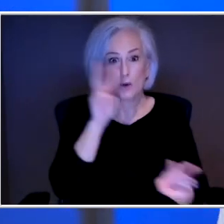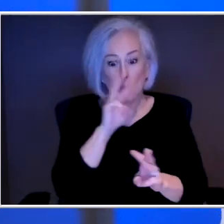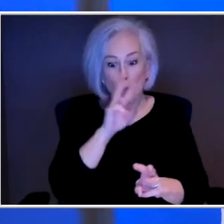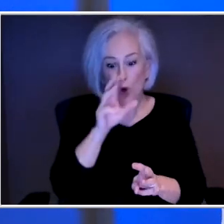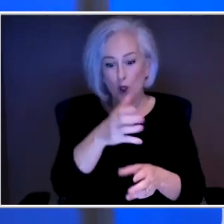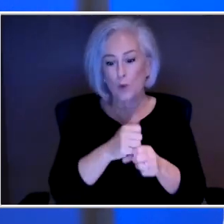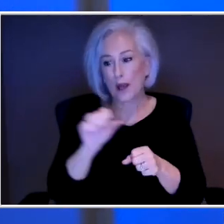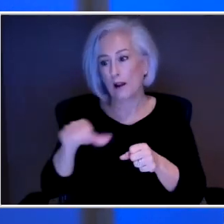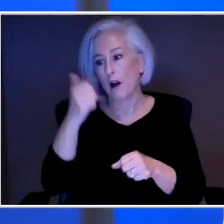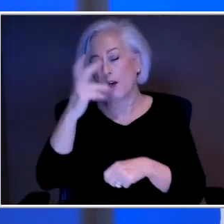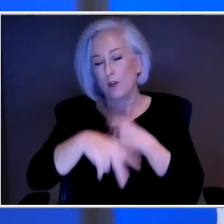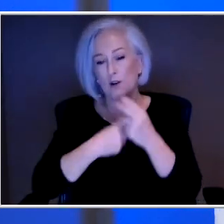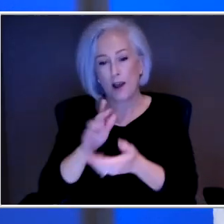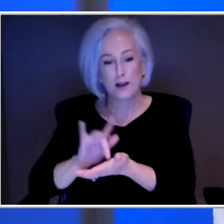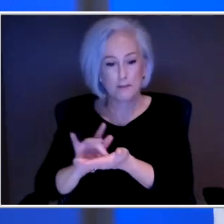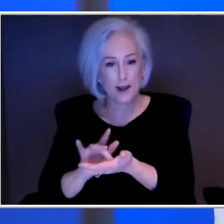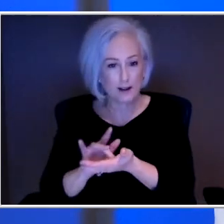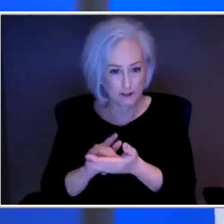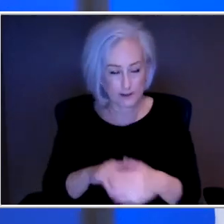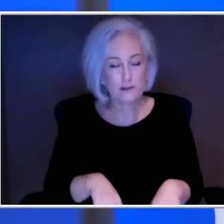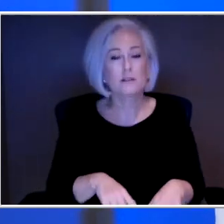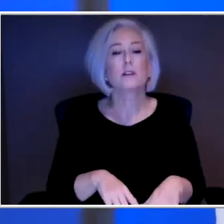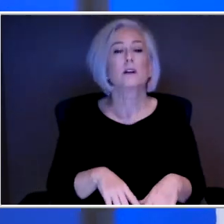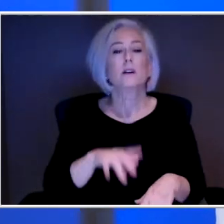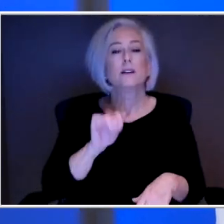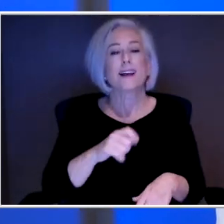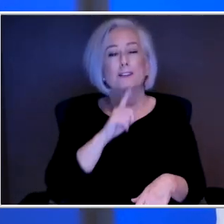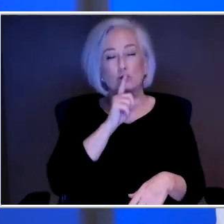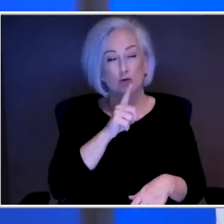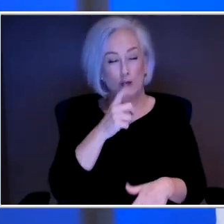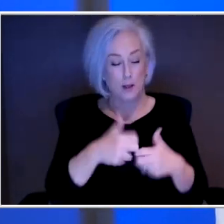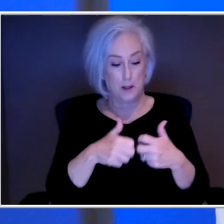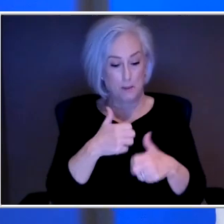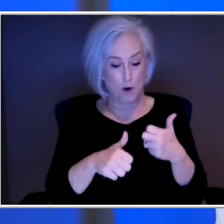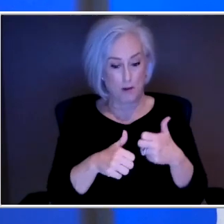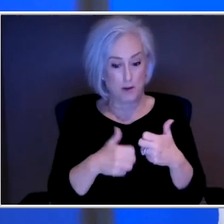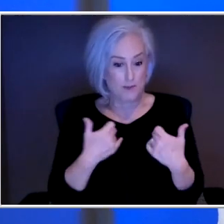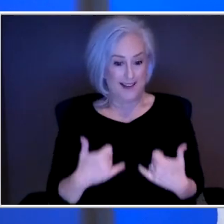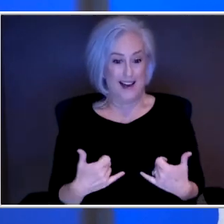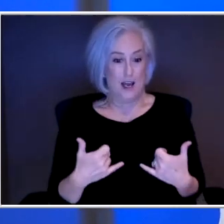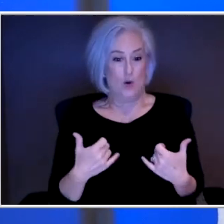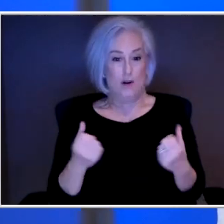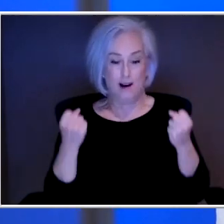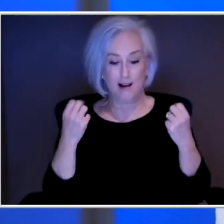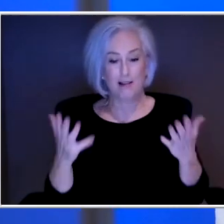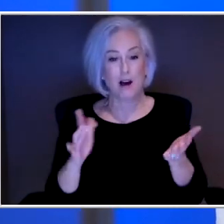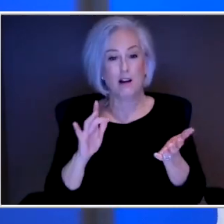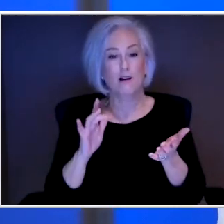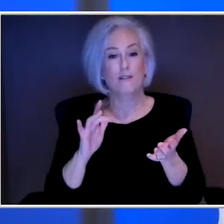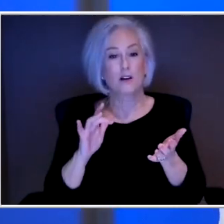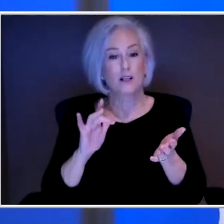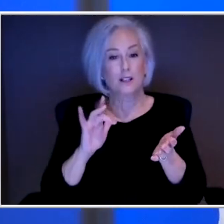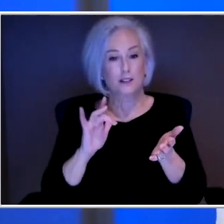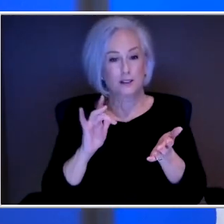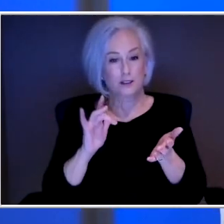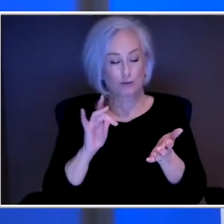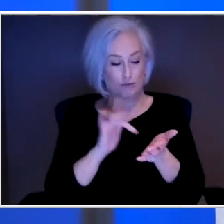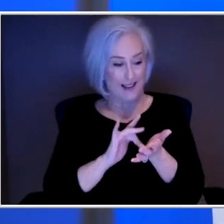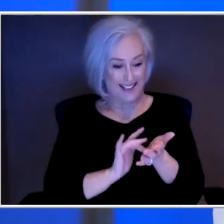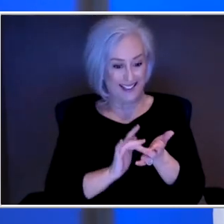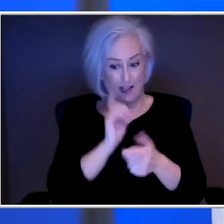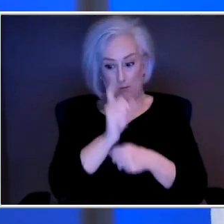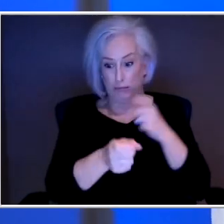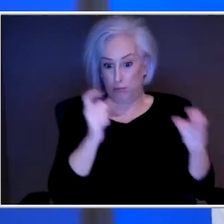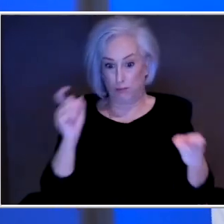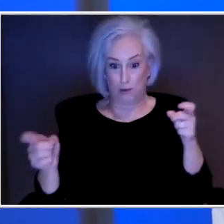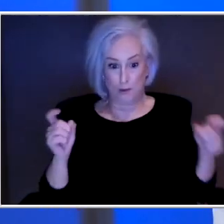other medications. And so that's the real problem in this day and age, is that a lot of the drugs that are being given out under a certain name are not actually that drug. They're contaminated